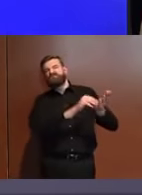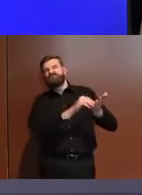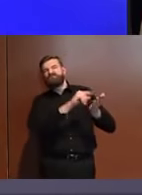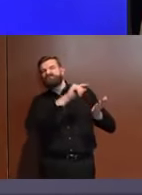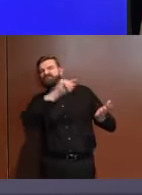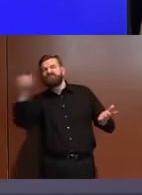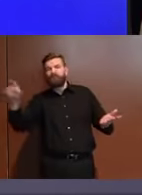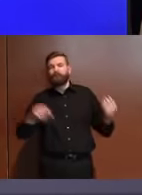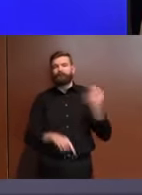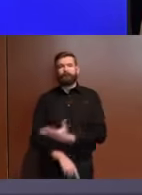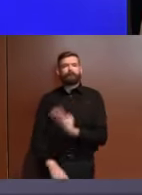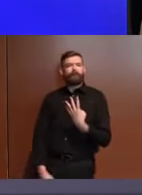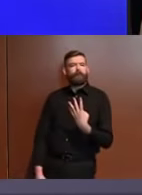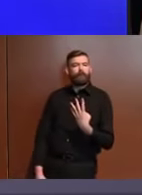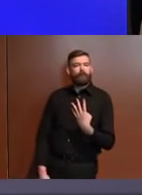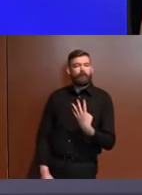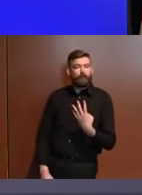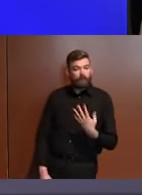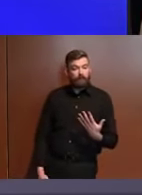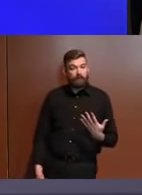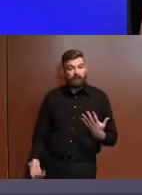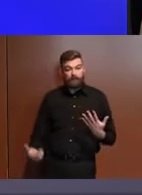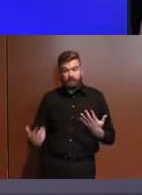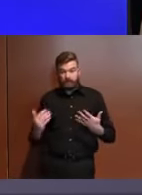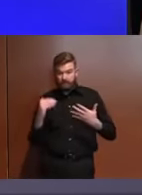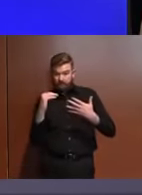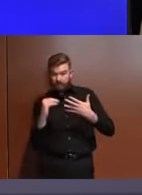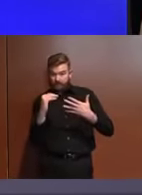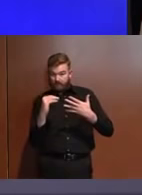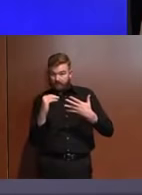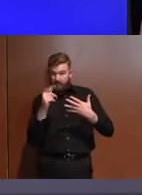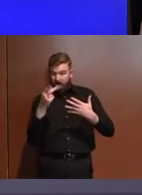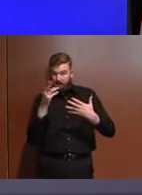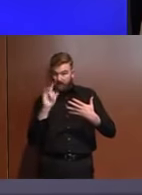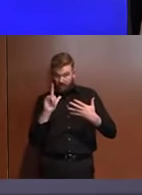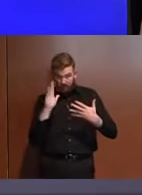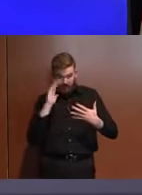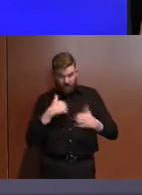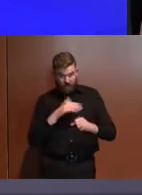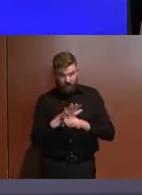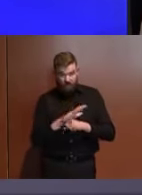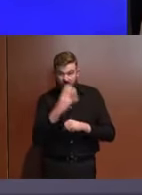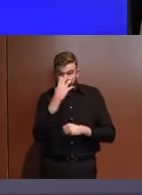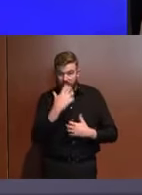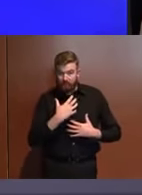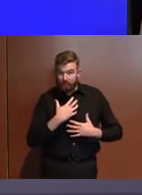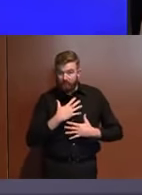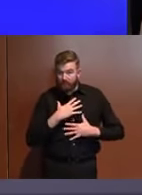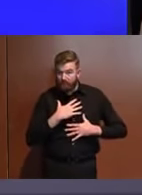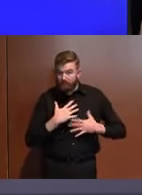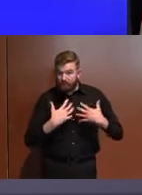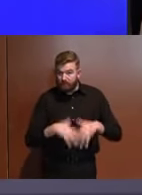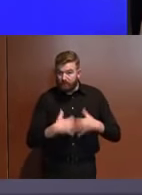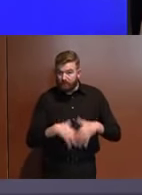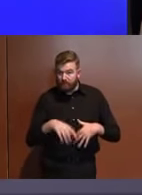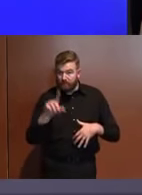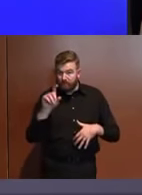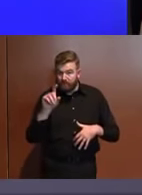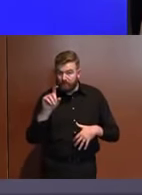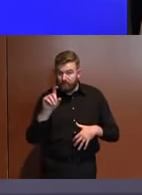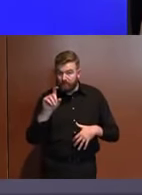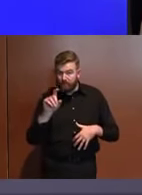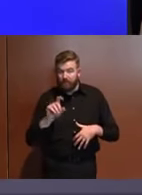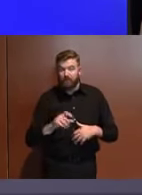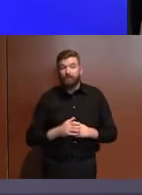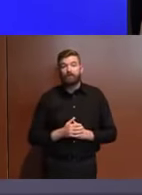hand to hit your expected need? And I have a question about construction. Governor, construction is an exempted business right now, allowed